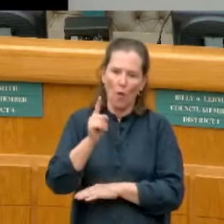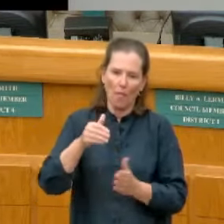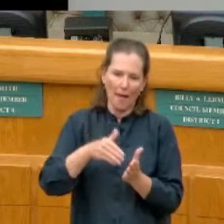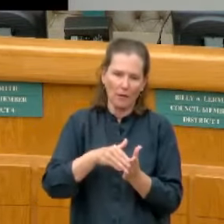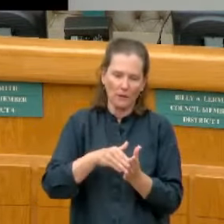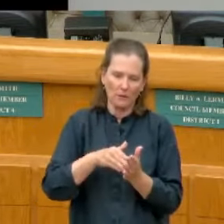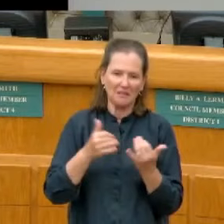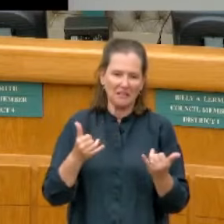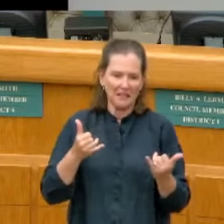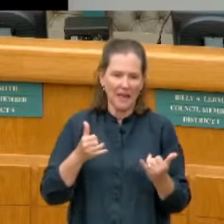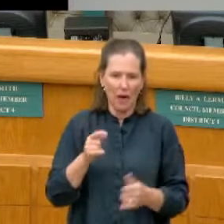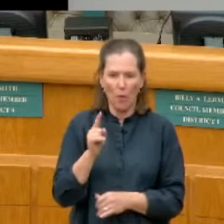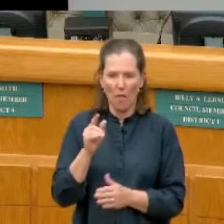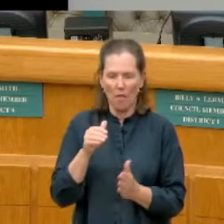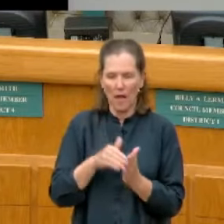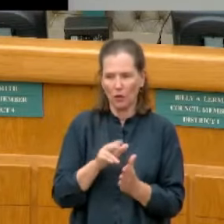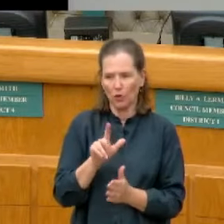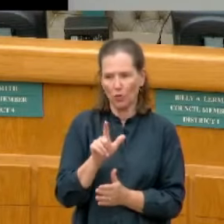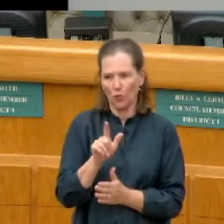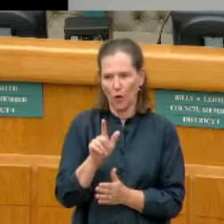1,023 as of today.